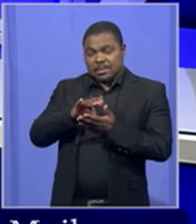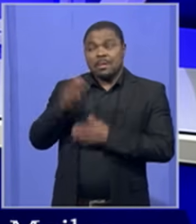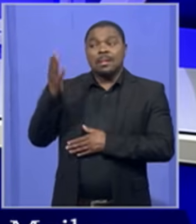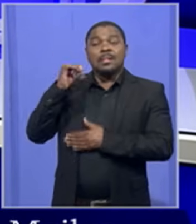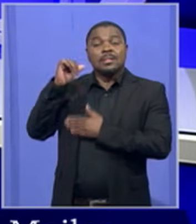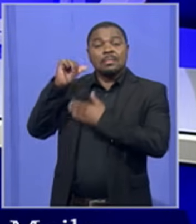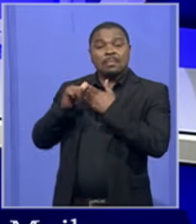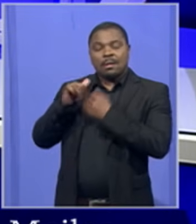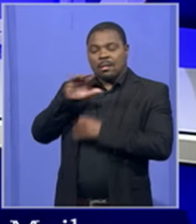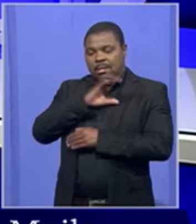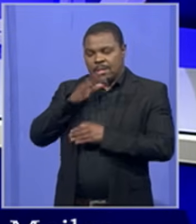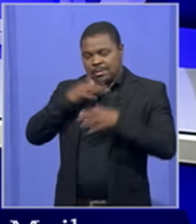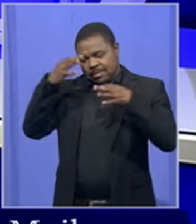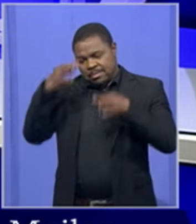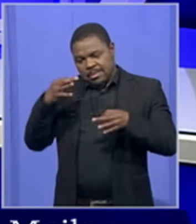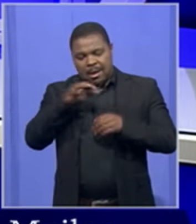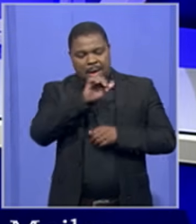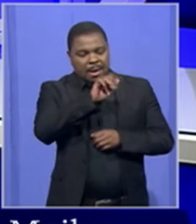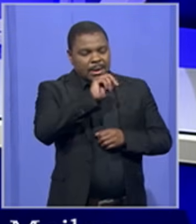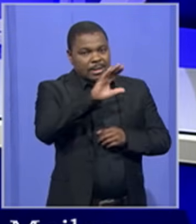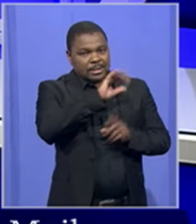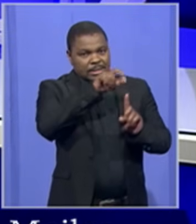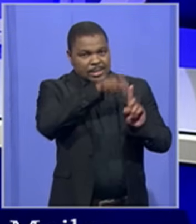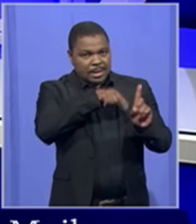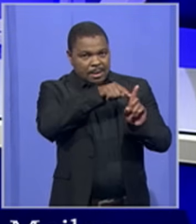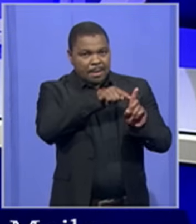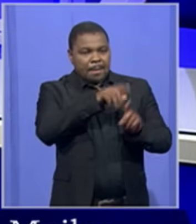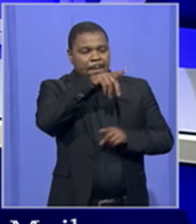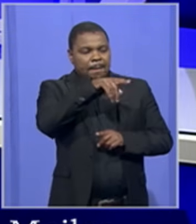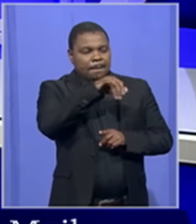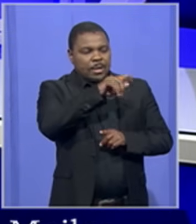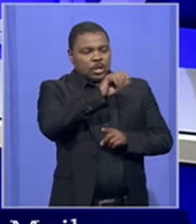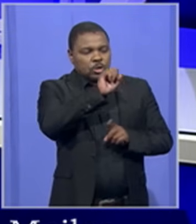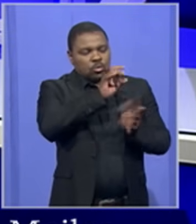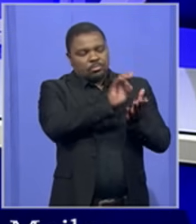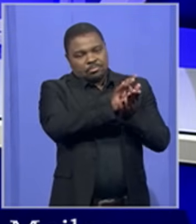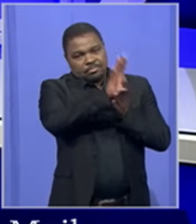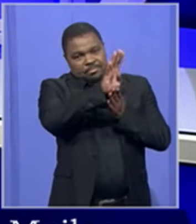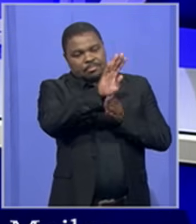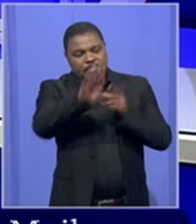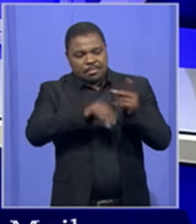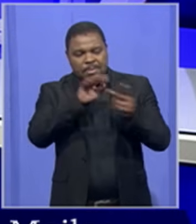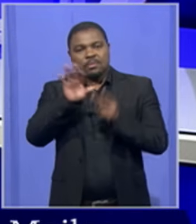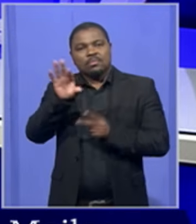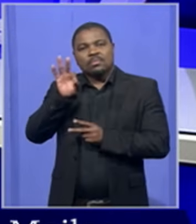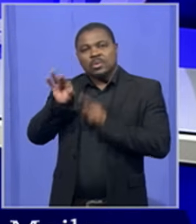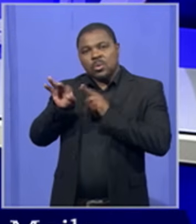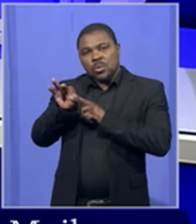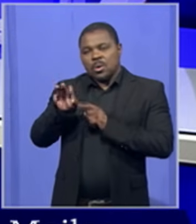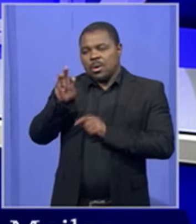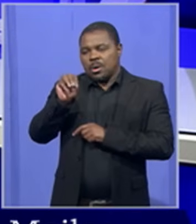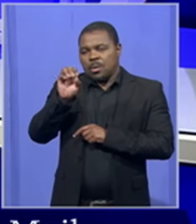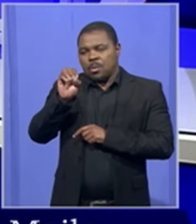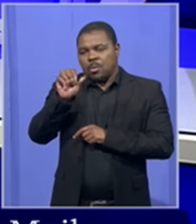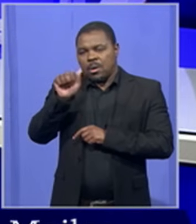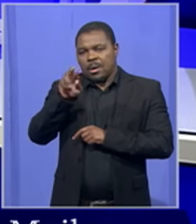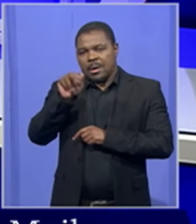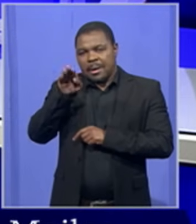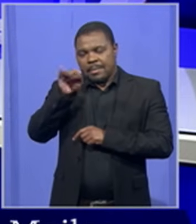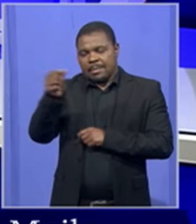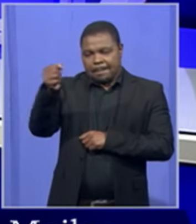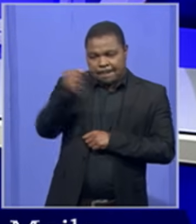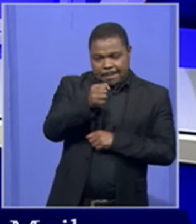tshwetso ya go ntsha molekgotla wa ANC Diana Pitso mo maemong a bomeyara le go tlhopha Itumele Moarabi. Le fa go ntse